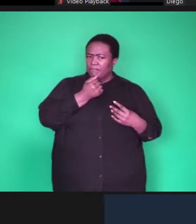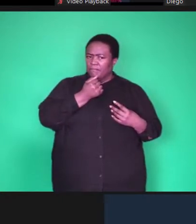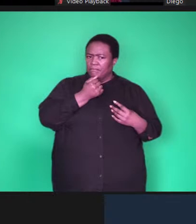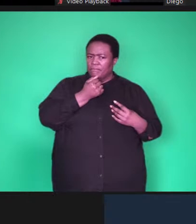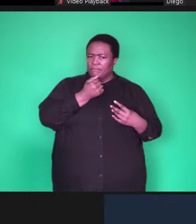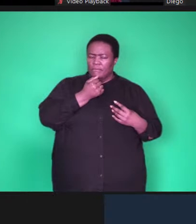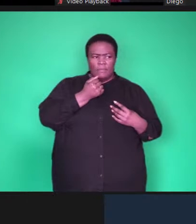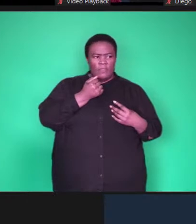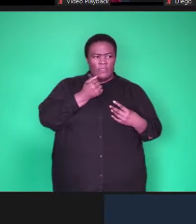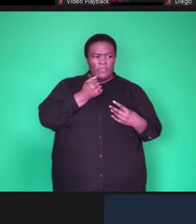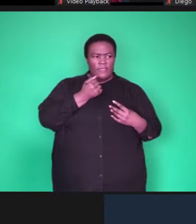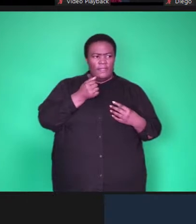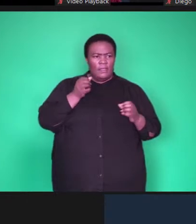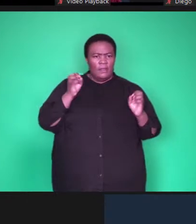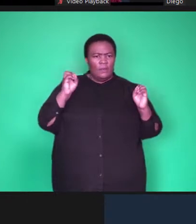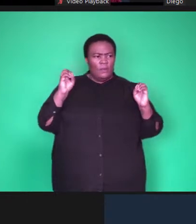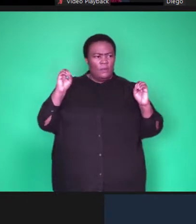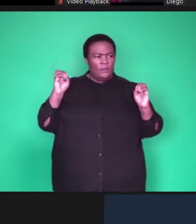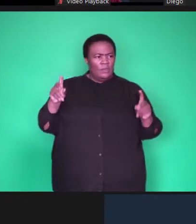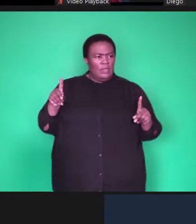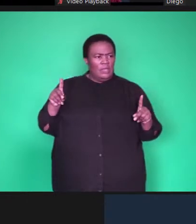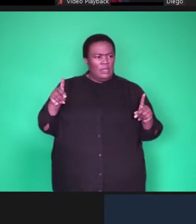Okay, I think let's